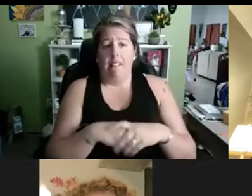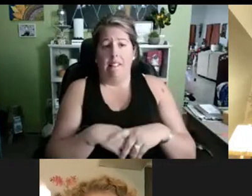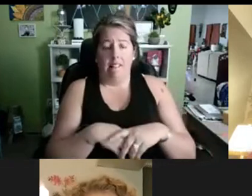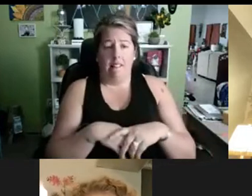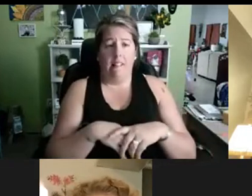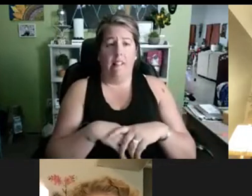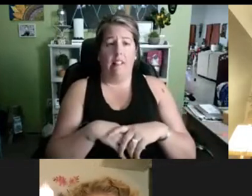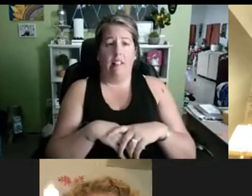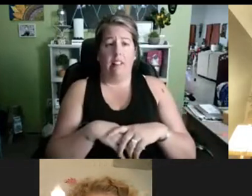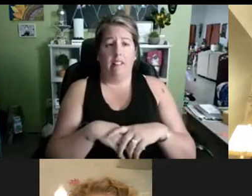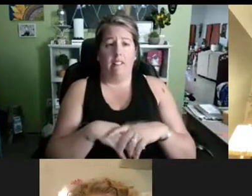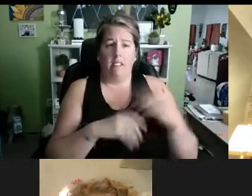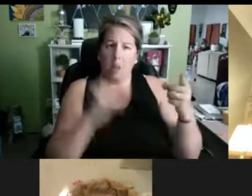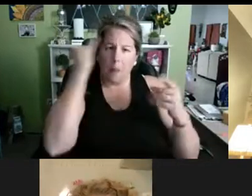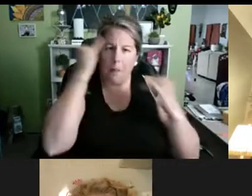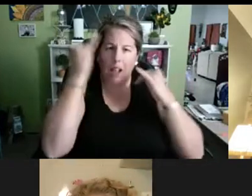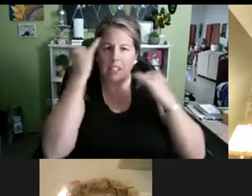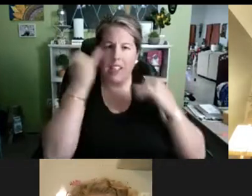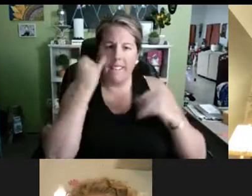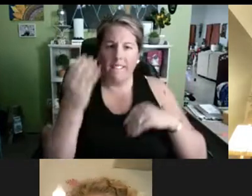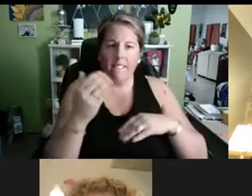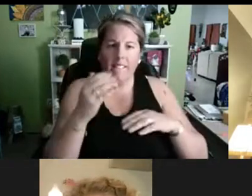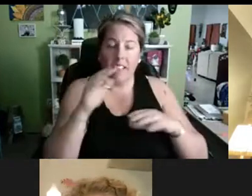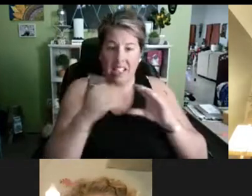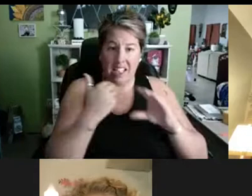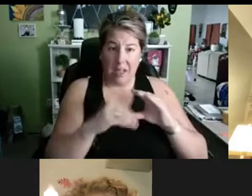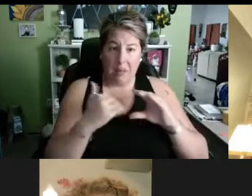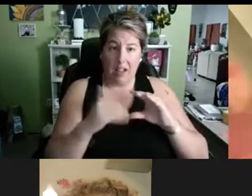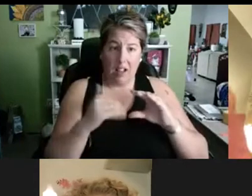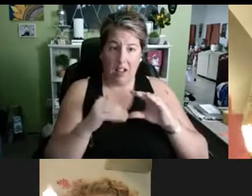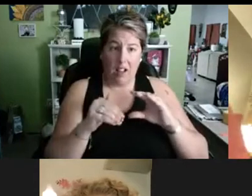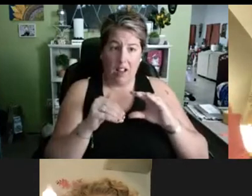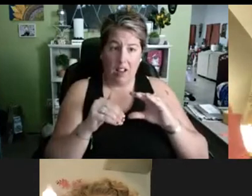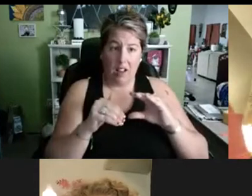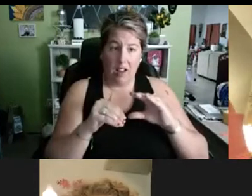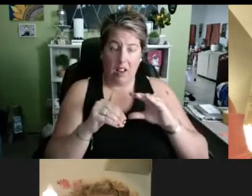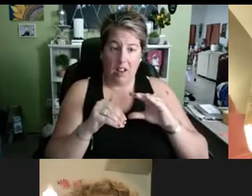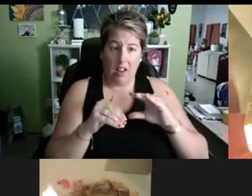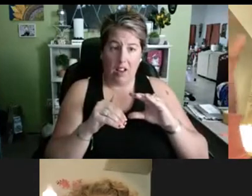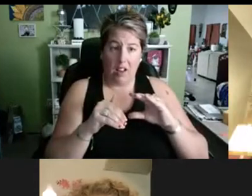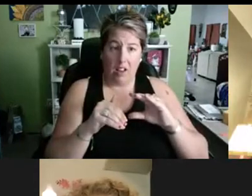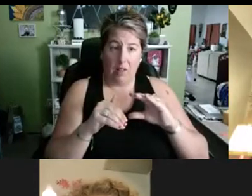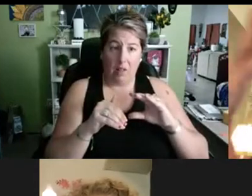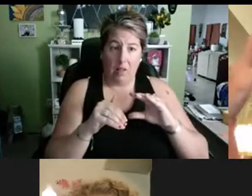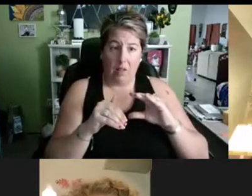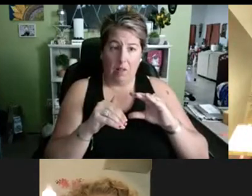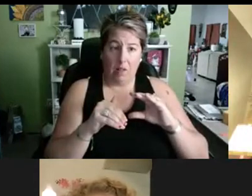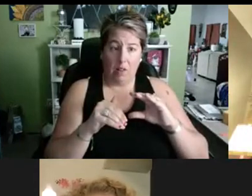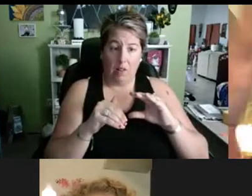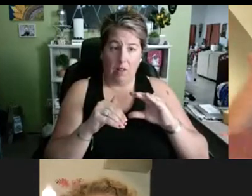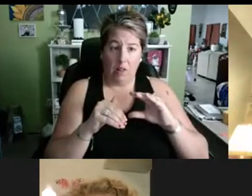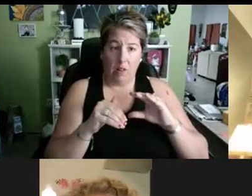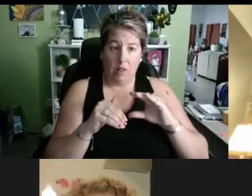Yeah. Could you imagine like if you could just send an email throughout Schoology or Seesaw or